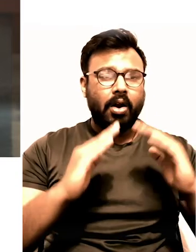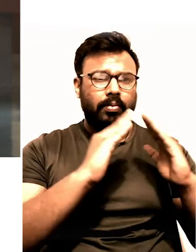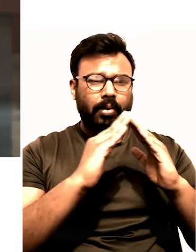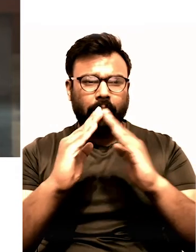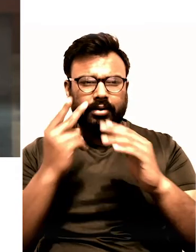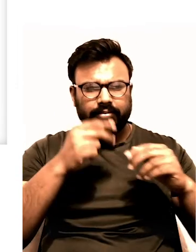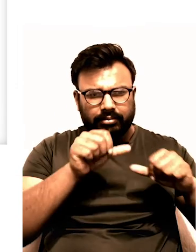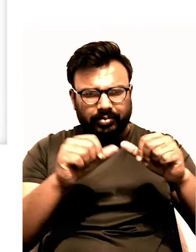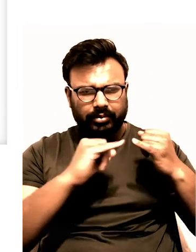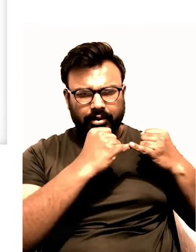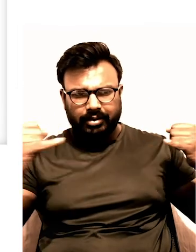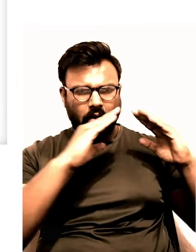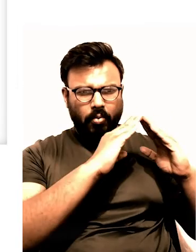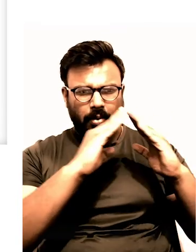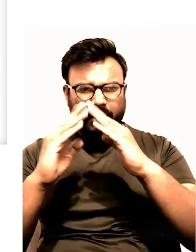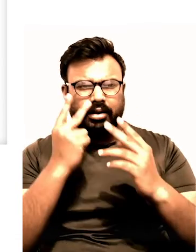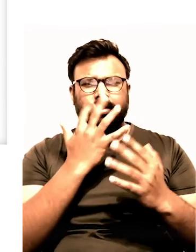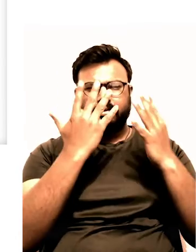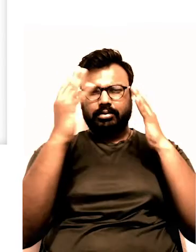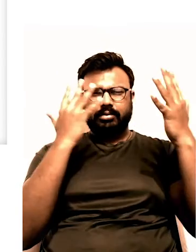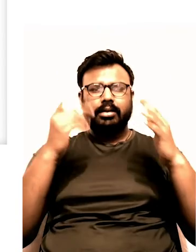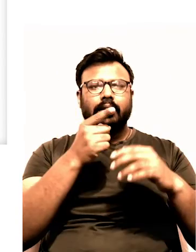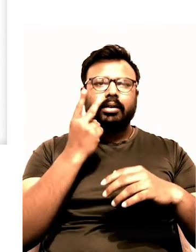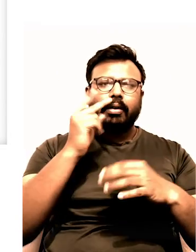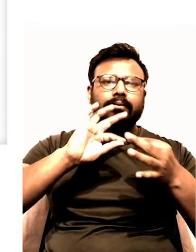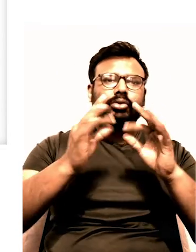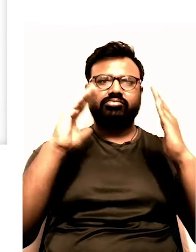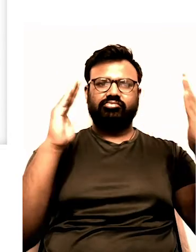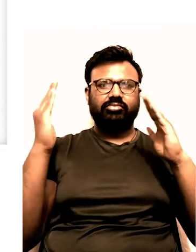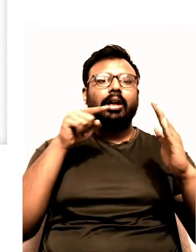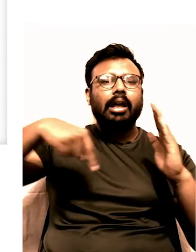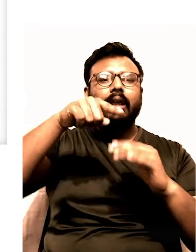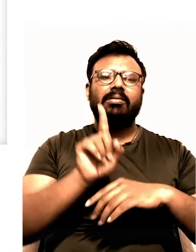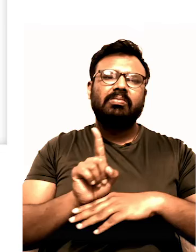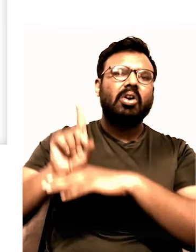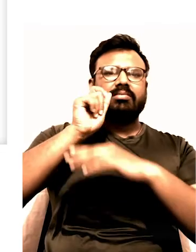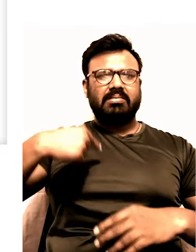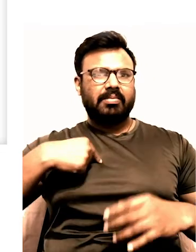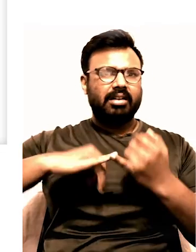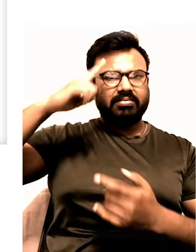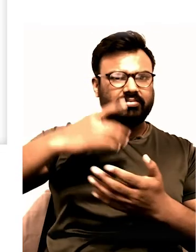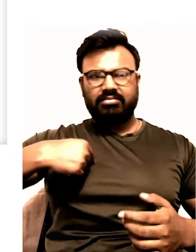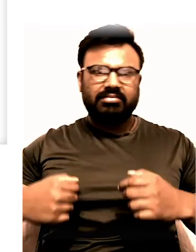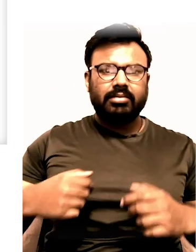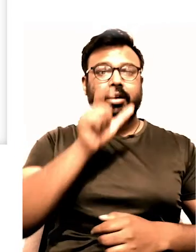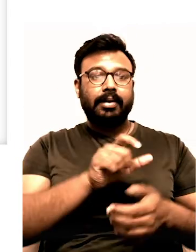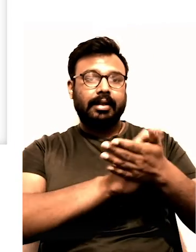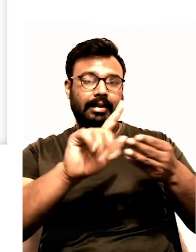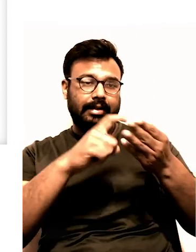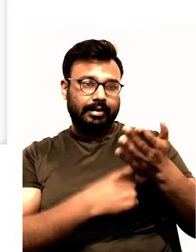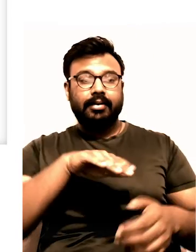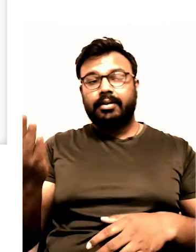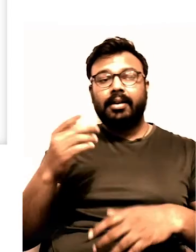style. The linearity of the houses possibly mirrors the rigid structure of the patriarchal